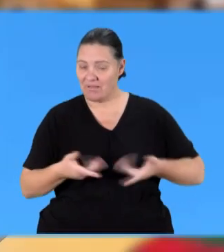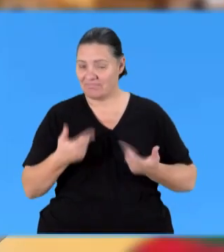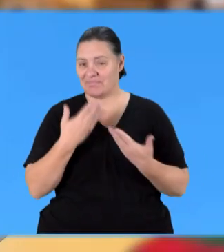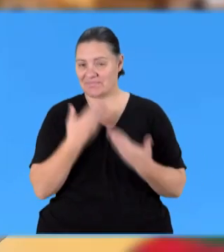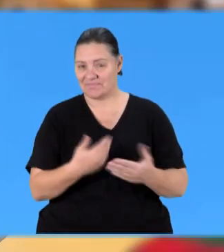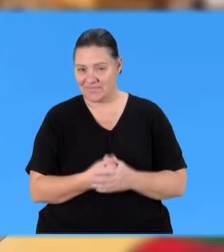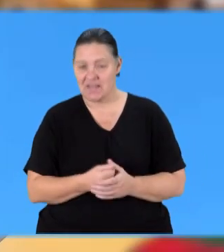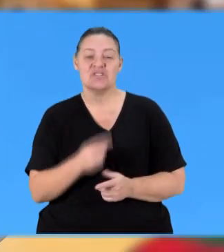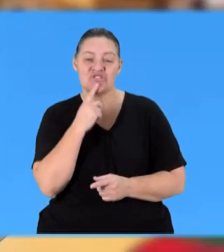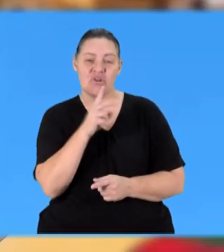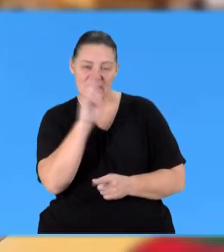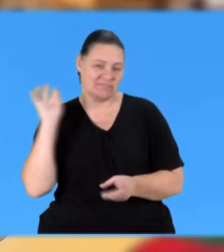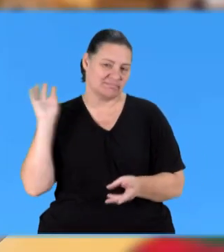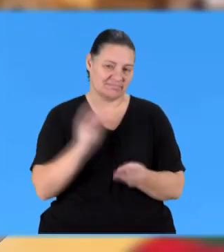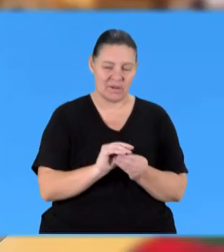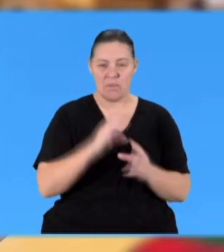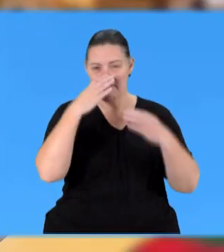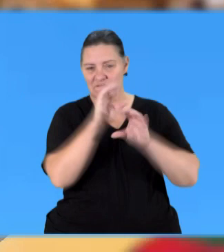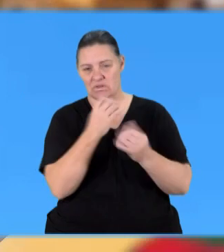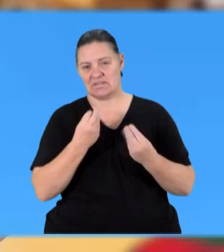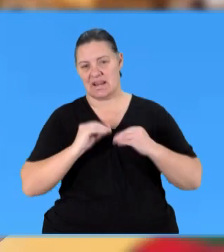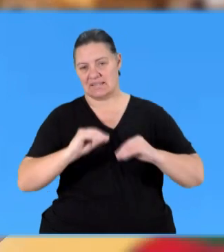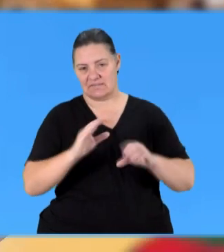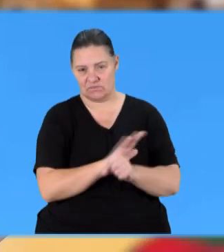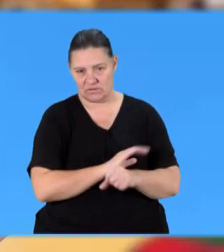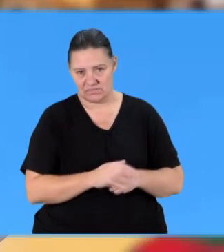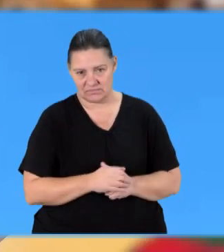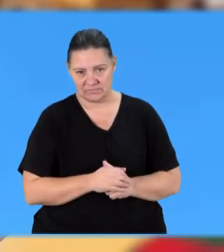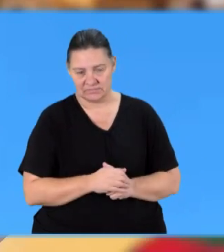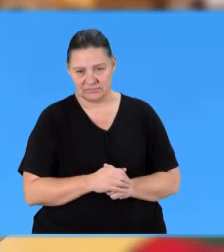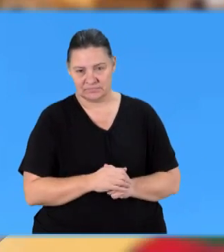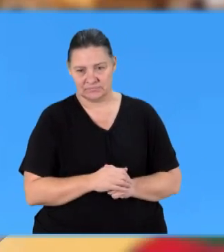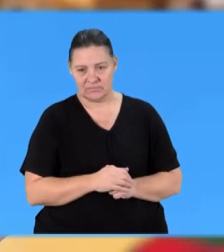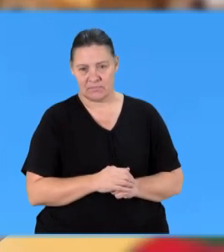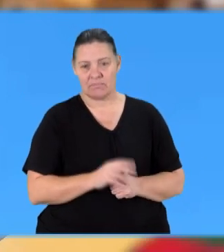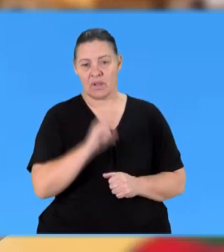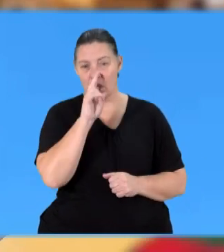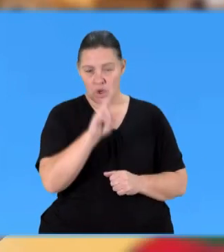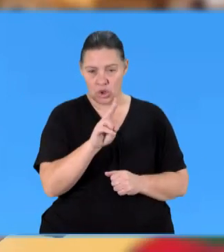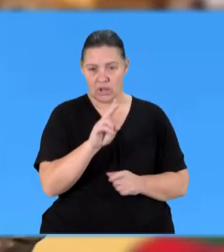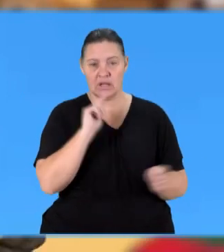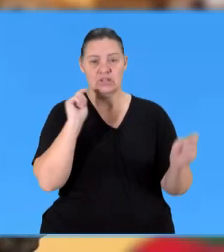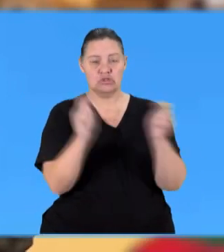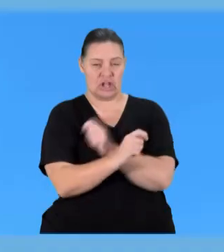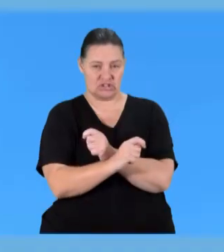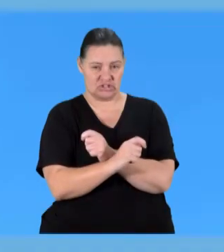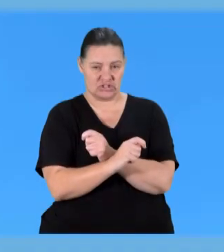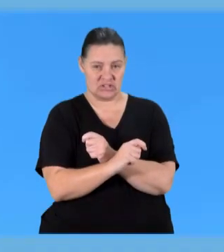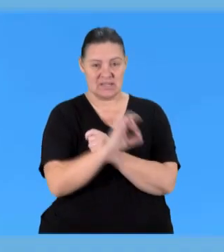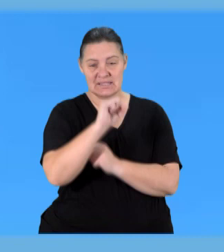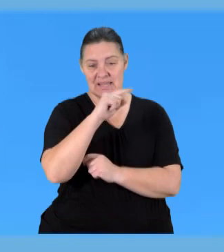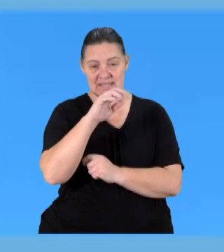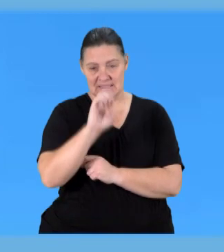Welcome back from an ad break. So let's just quickly recap on what we did and what we focused on during this entire lesson. So we are looking at the change of